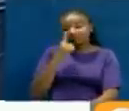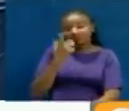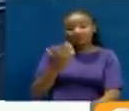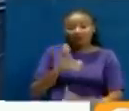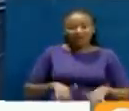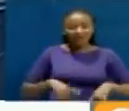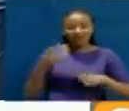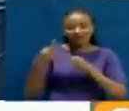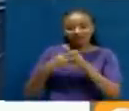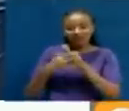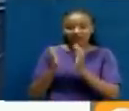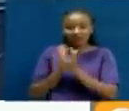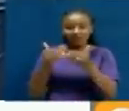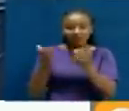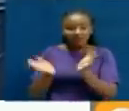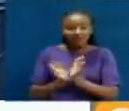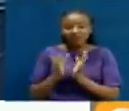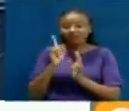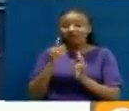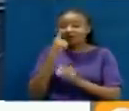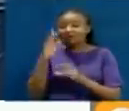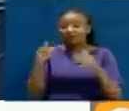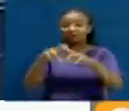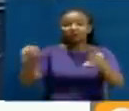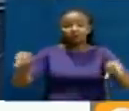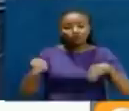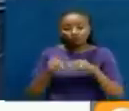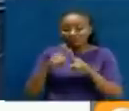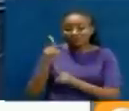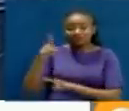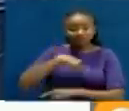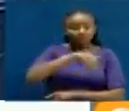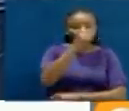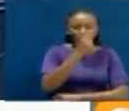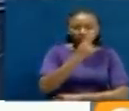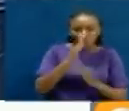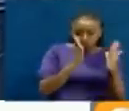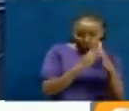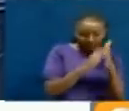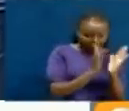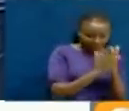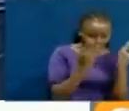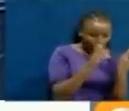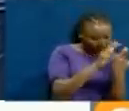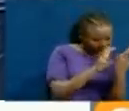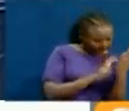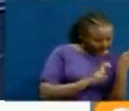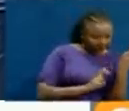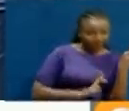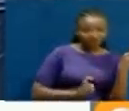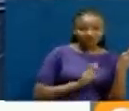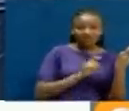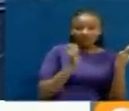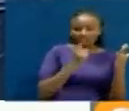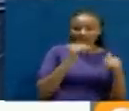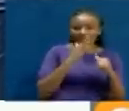in Kibra with his family recalls studying in the toilet at night during the 9 months that he spent at home so that his family could